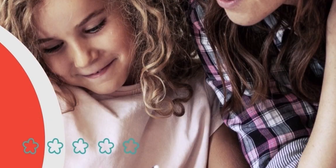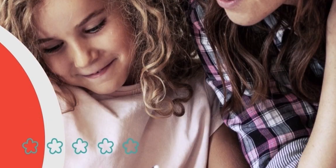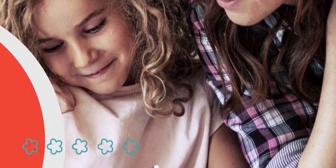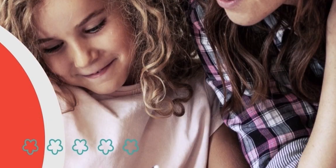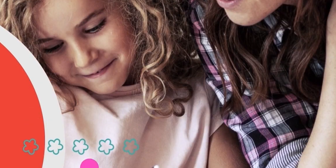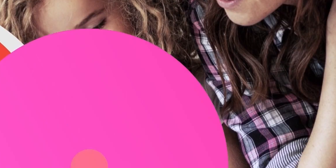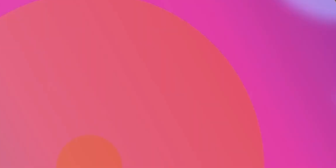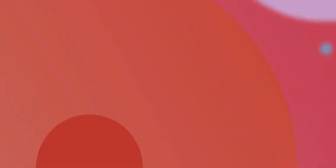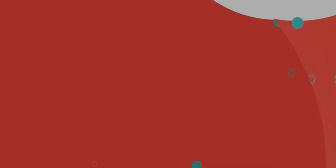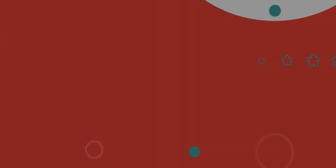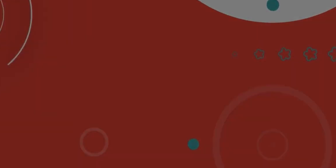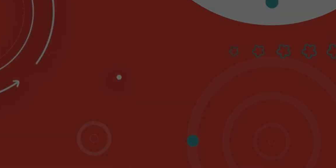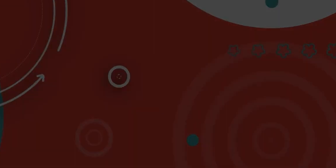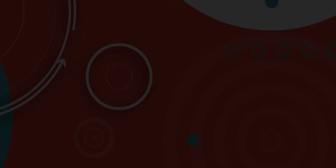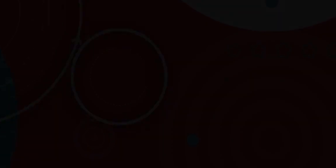you. You're Thank you.